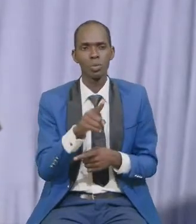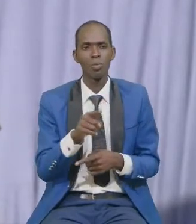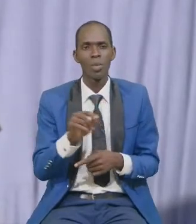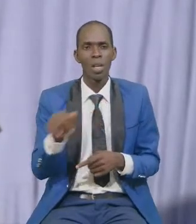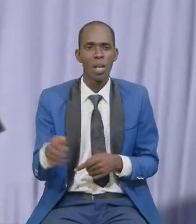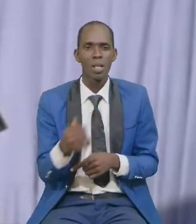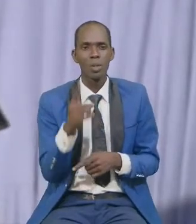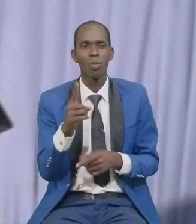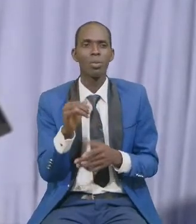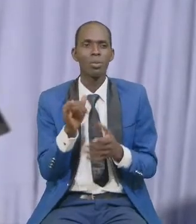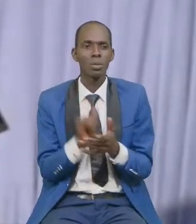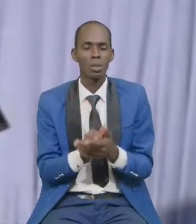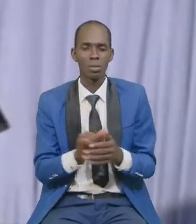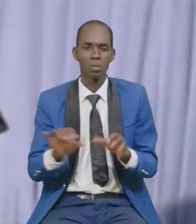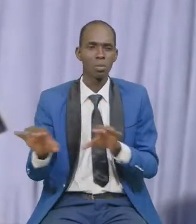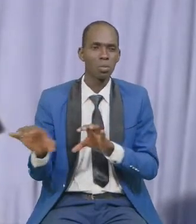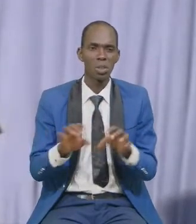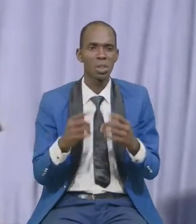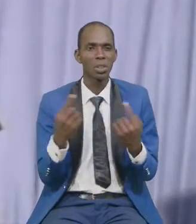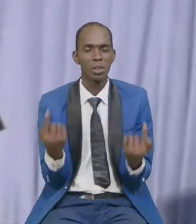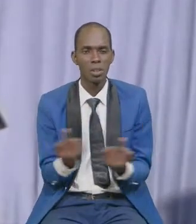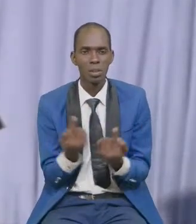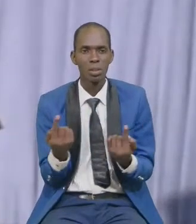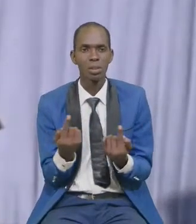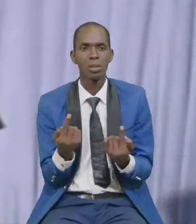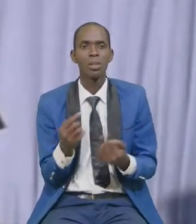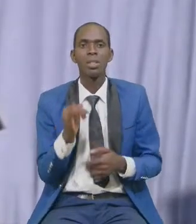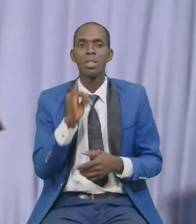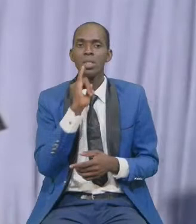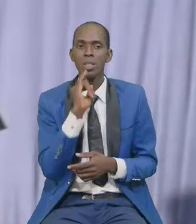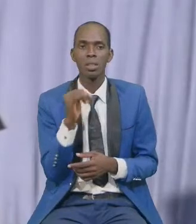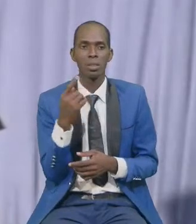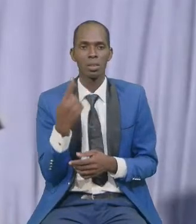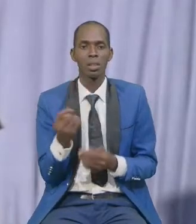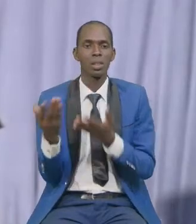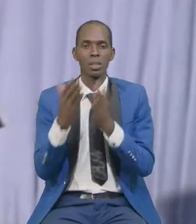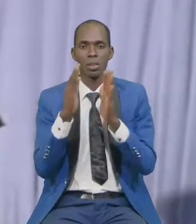whosoever committeth sin is